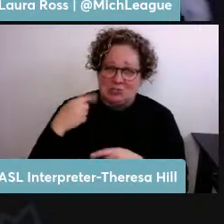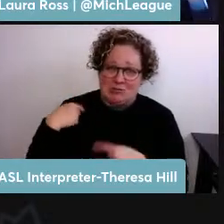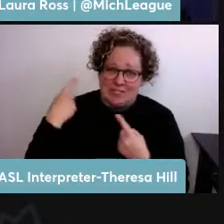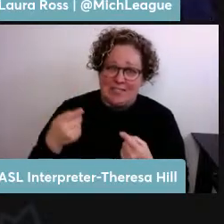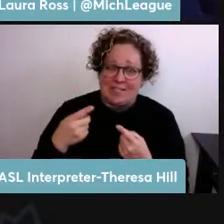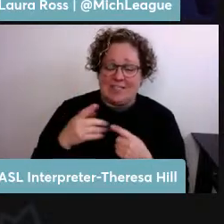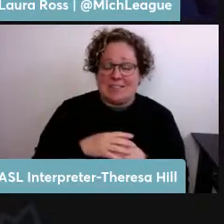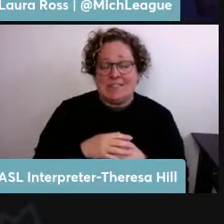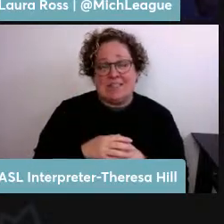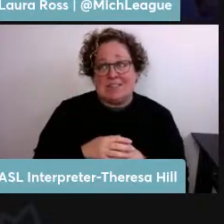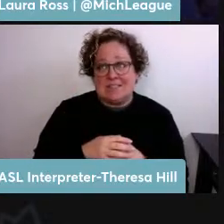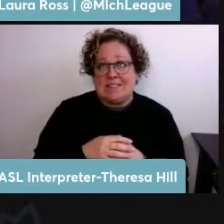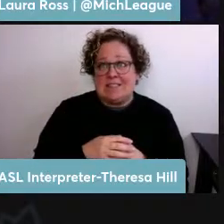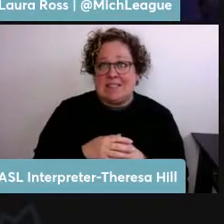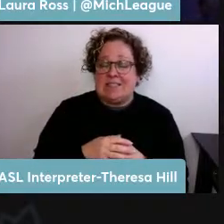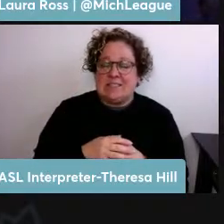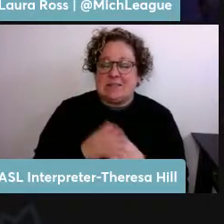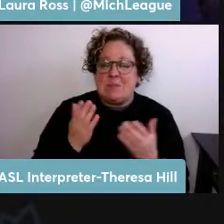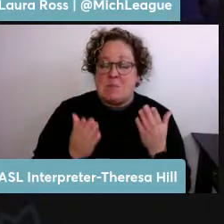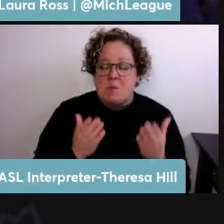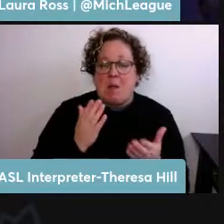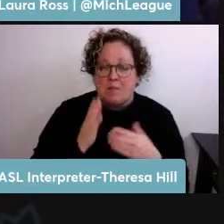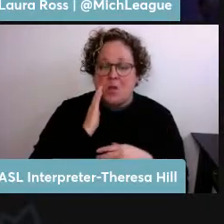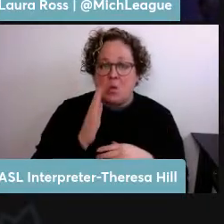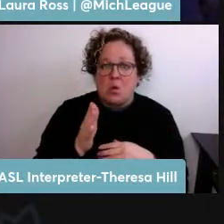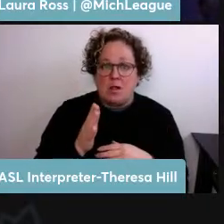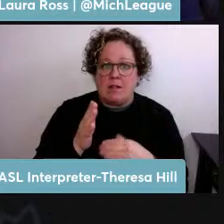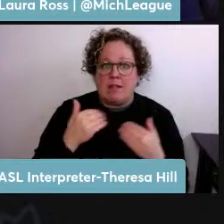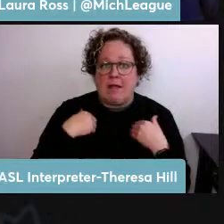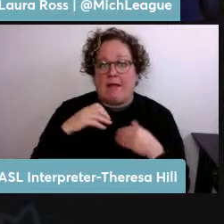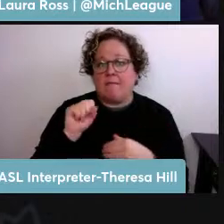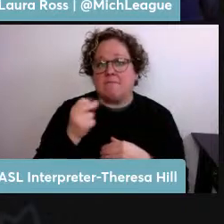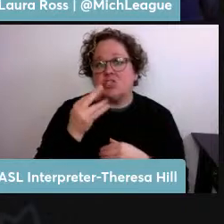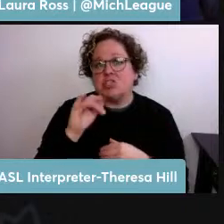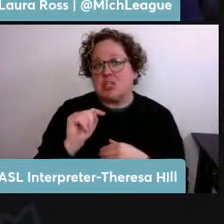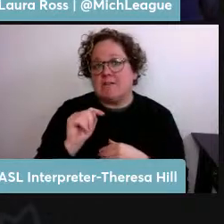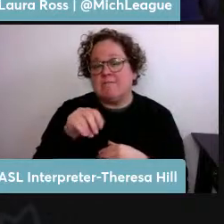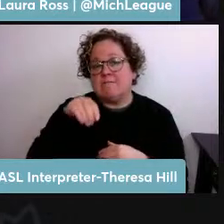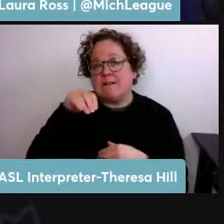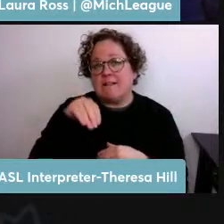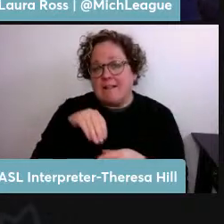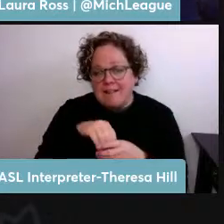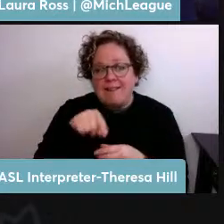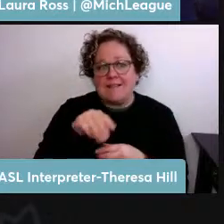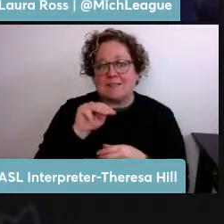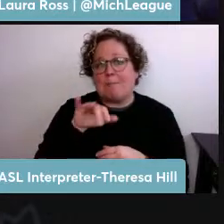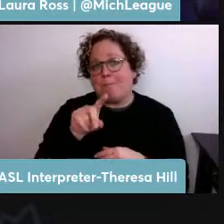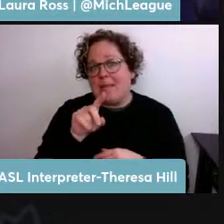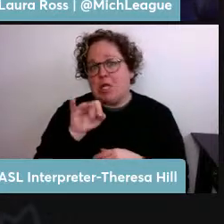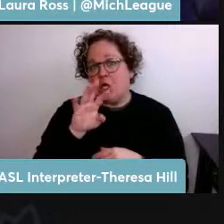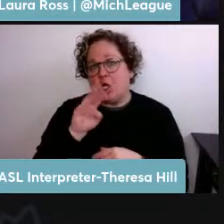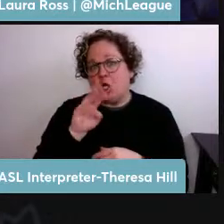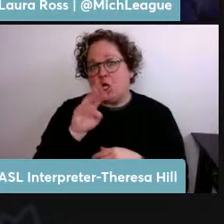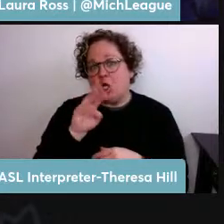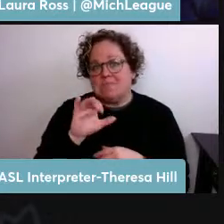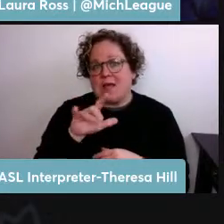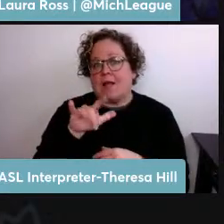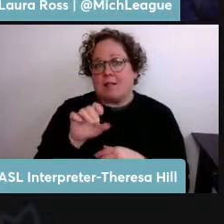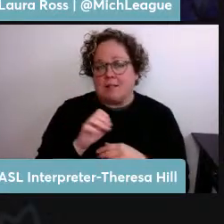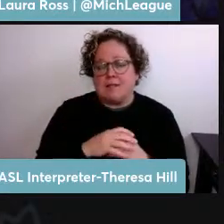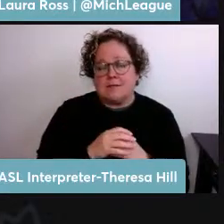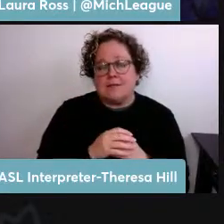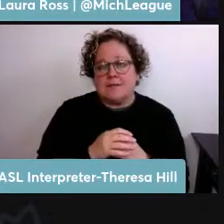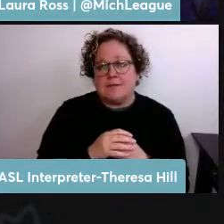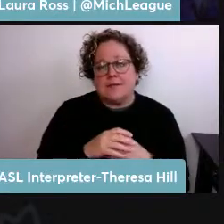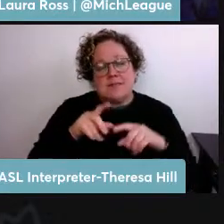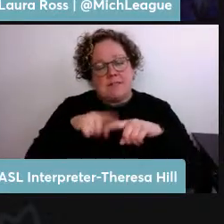it is likely that there would be a shift in this midterm cycle. Right. And I think depending on whether or